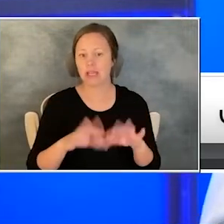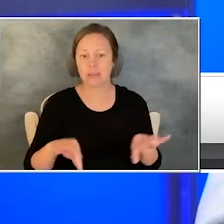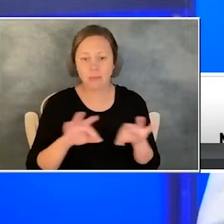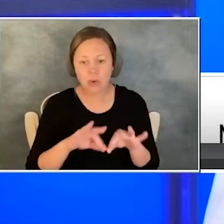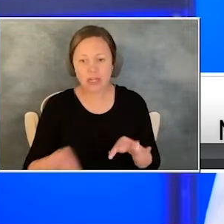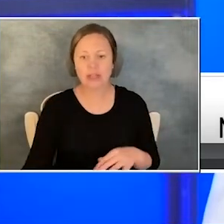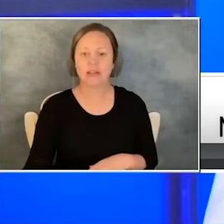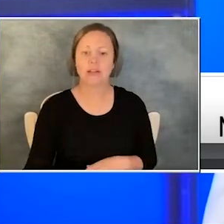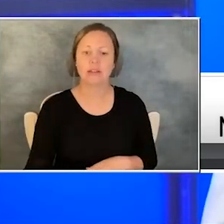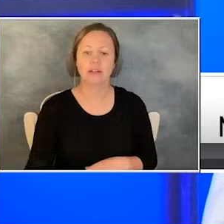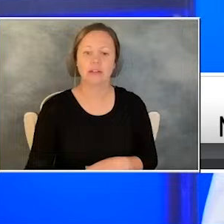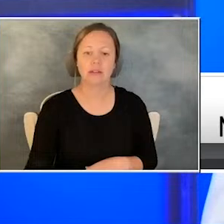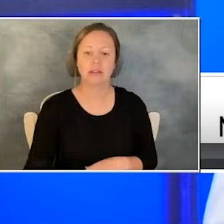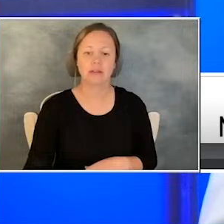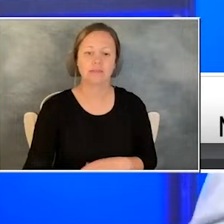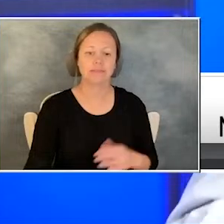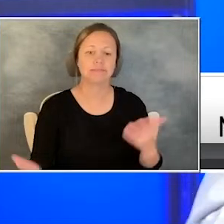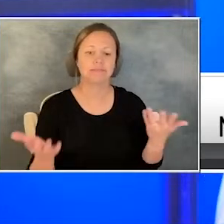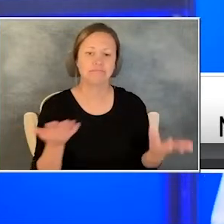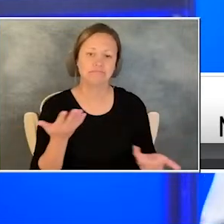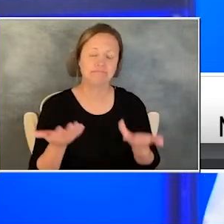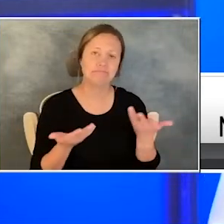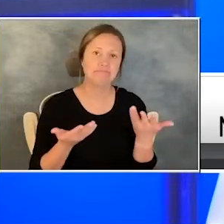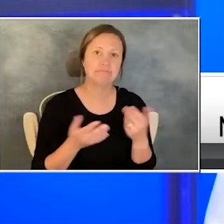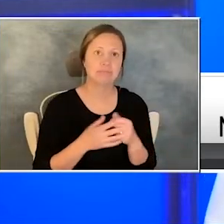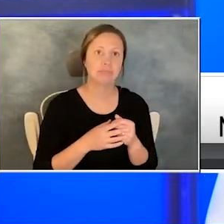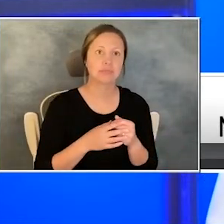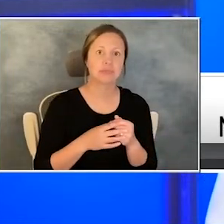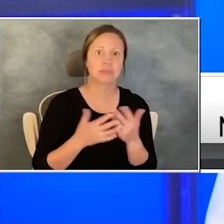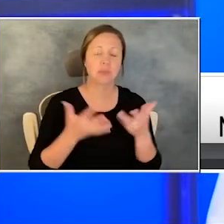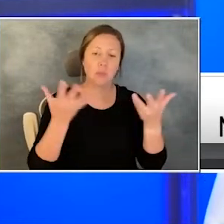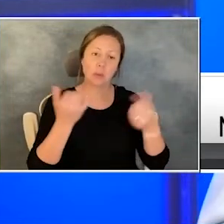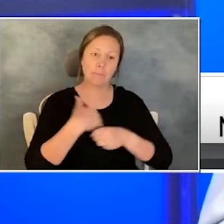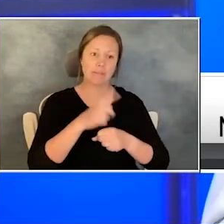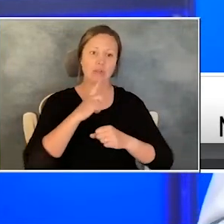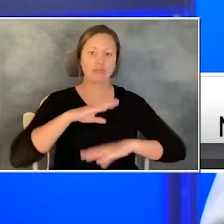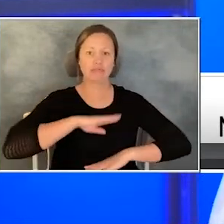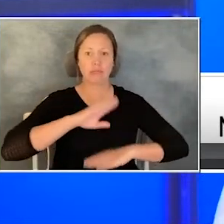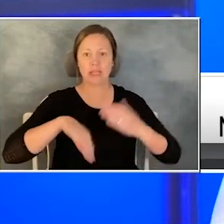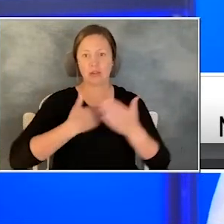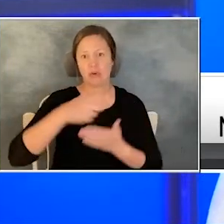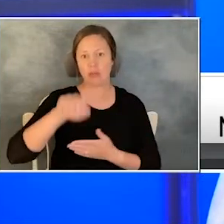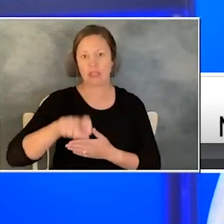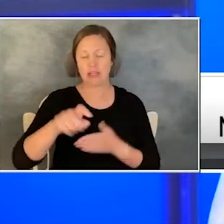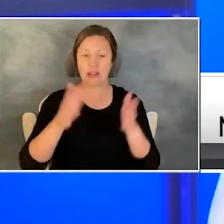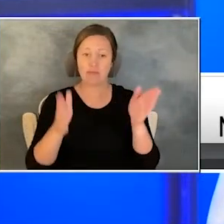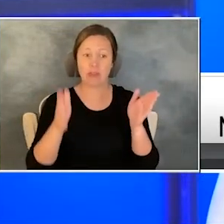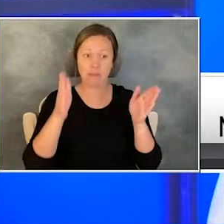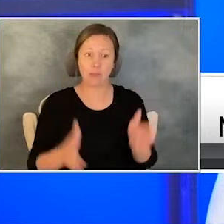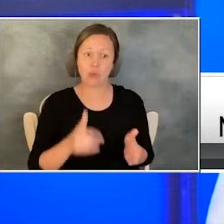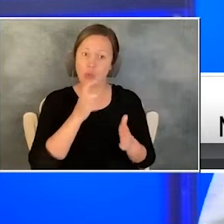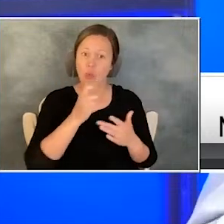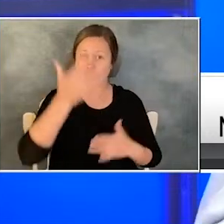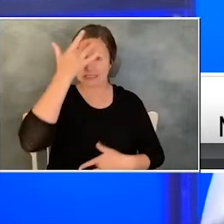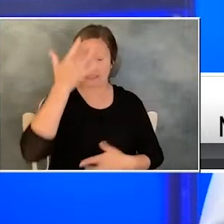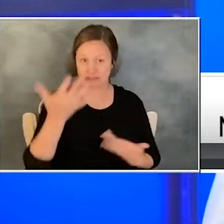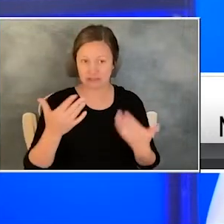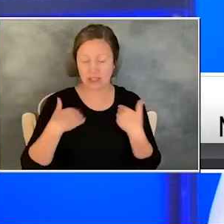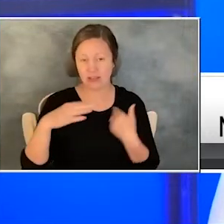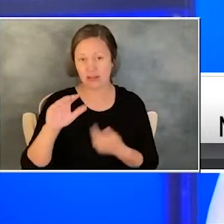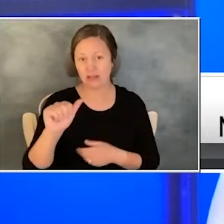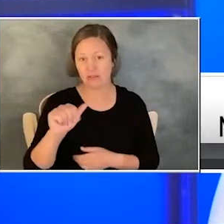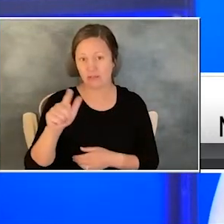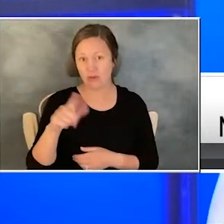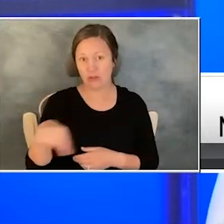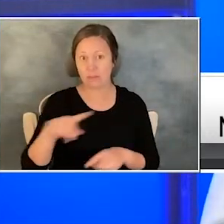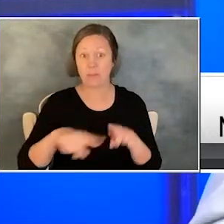active and and, you know, looking to meet the needs of that person. But we really like an active